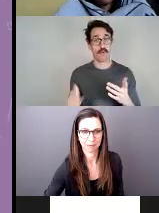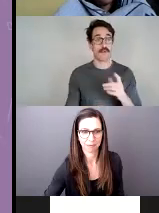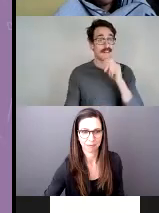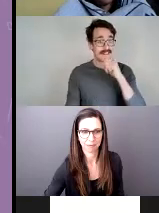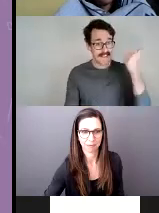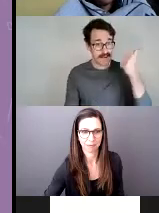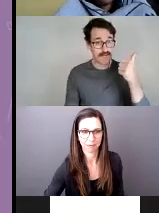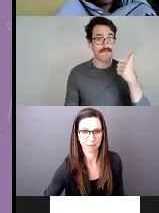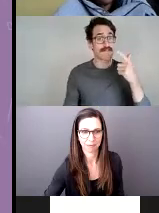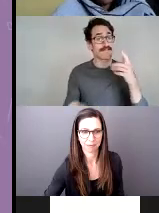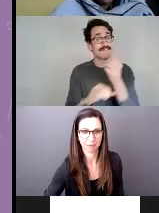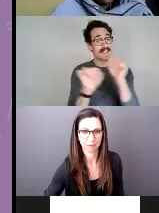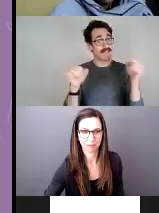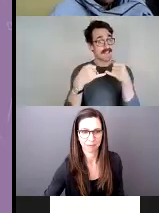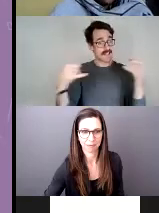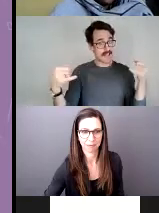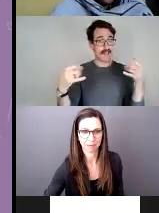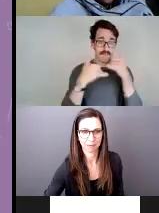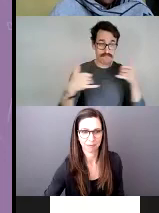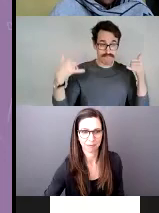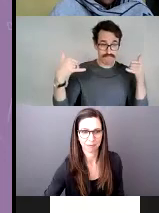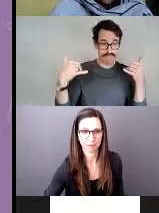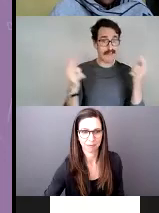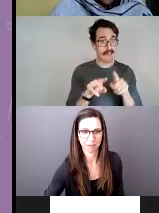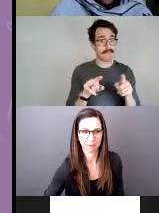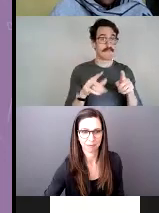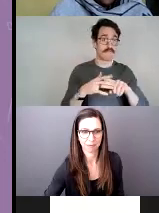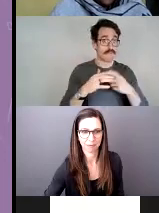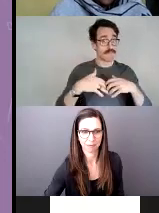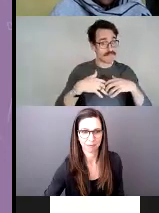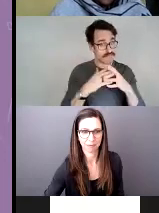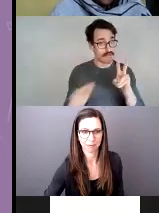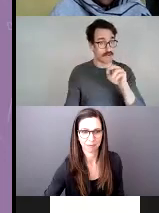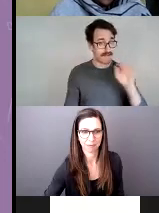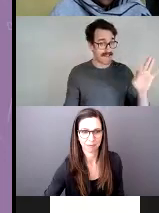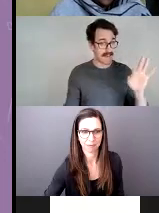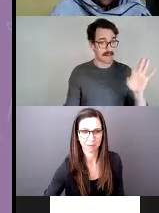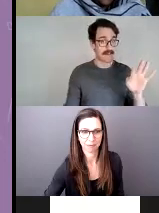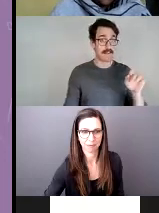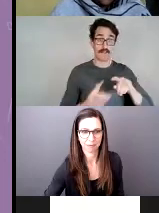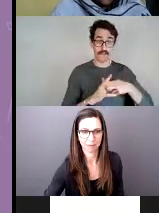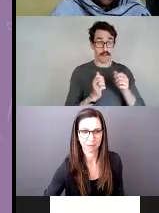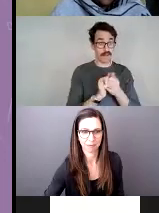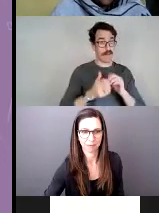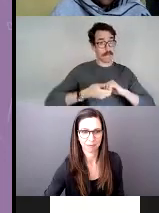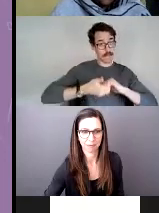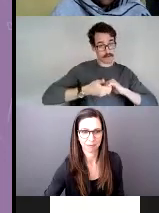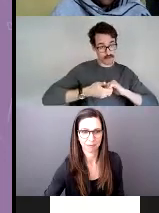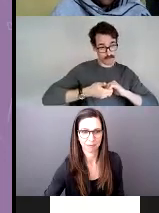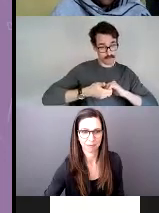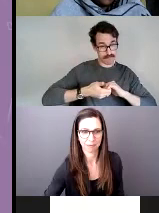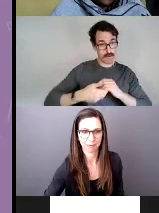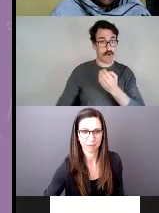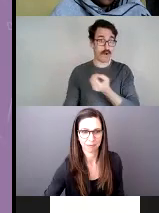Line, began in 2009. Originally, it was a partnership between the